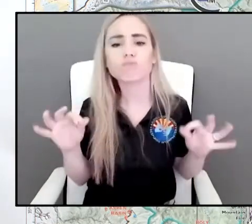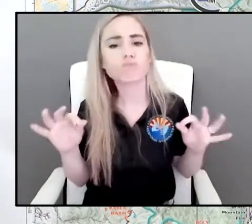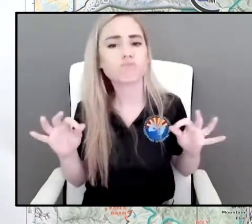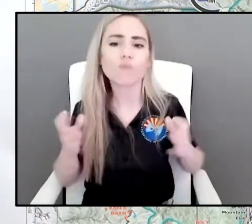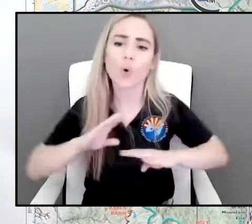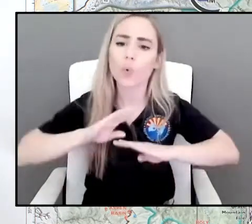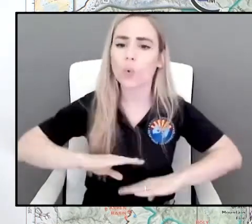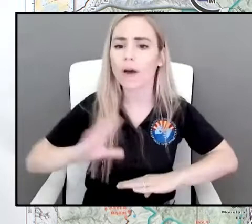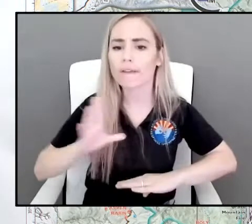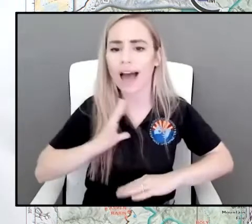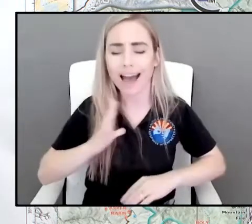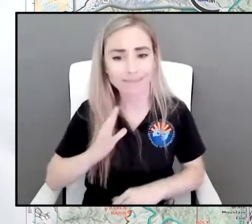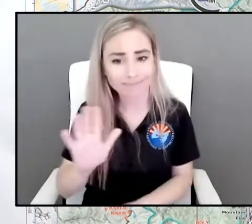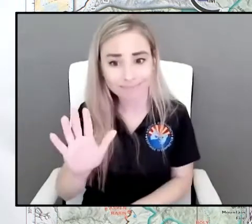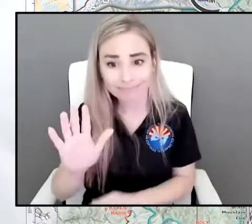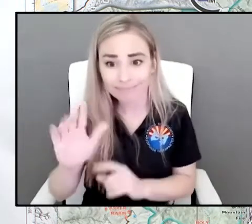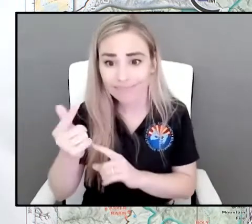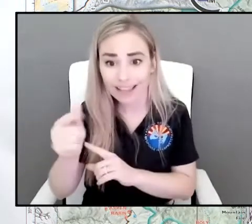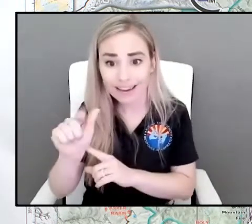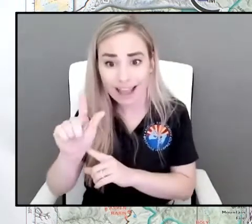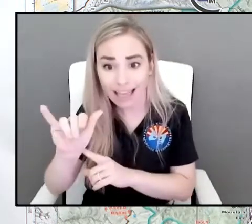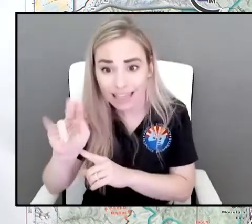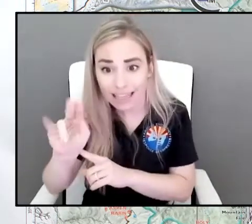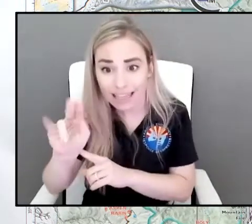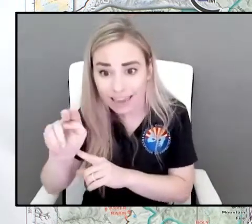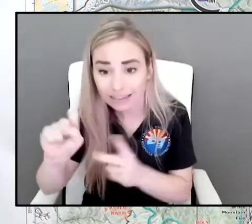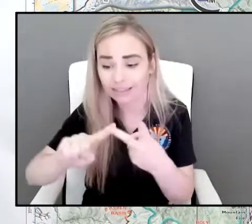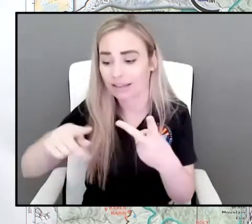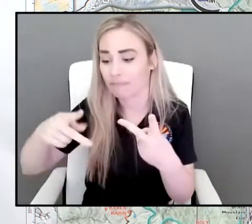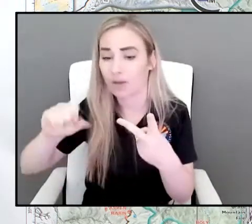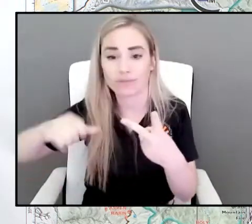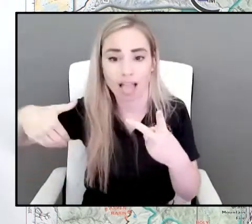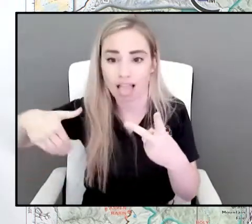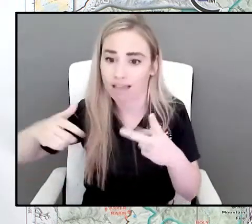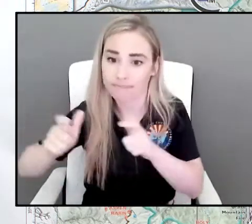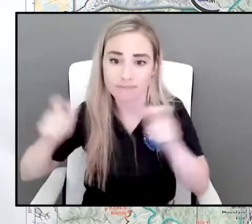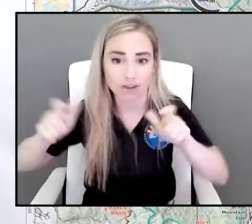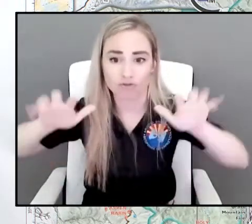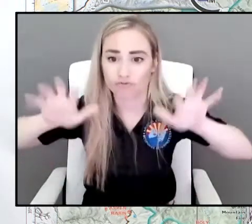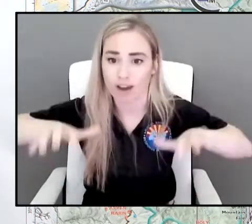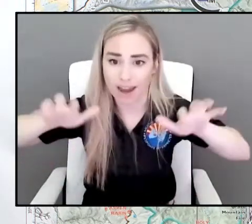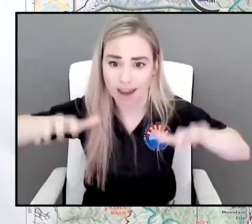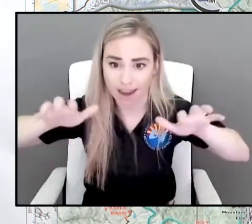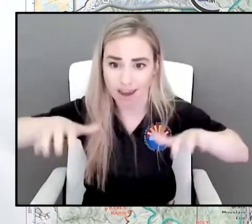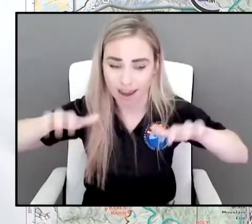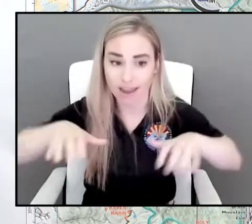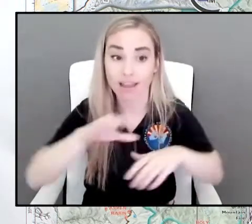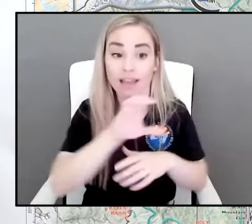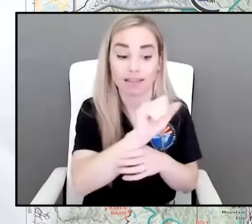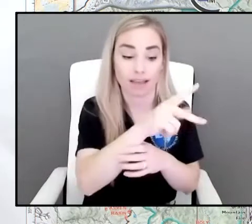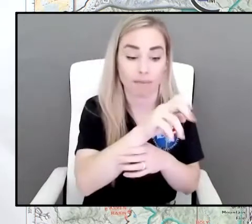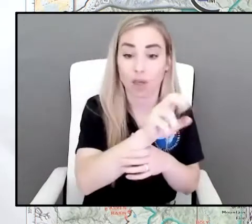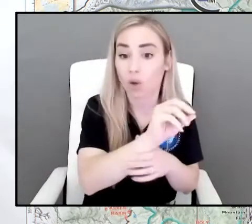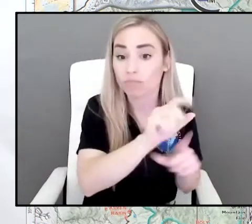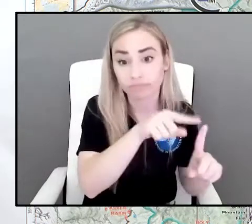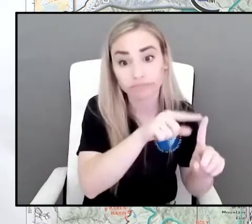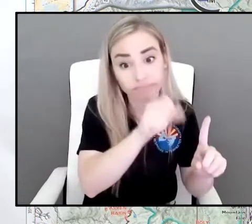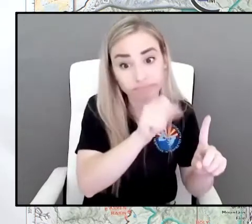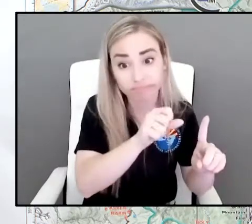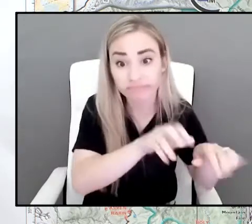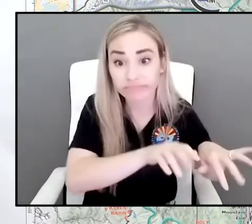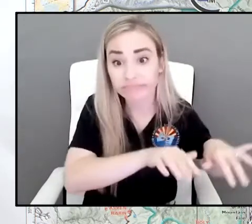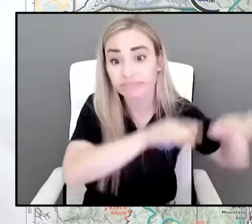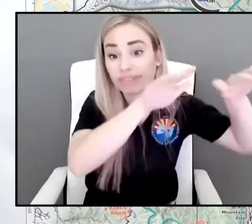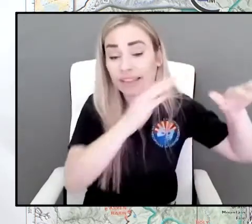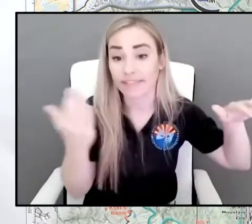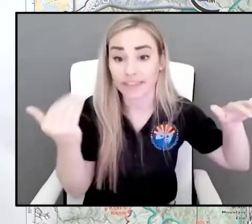the Pecos have not quite had that activity. We have seen it in the Sapeo. We have seen that river rise 15 feet and 40